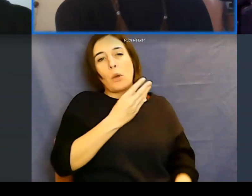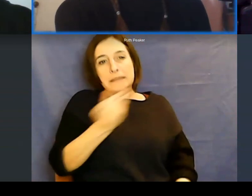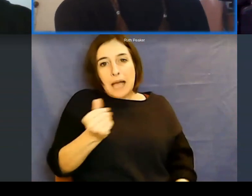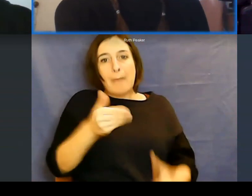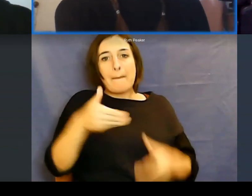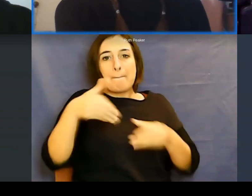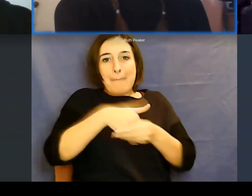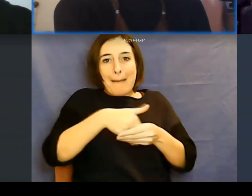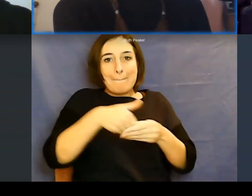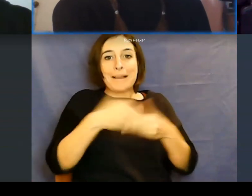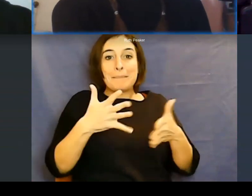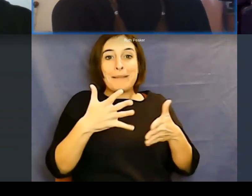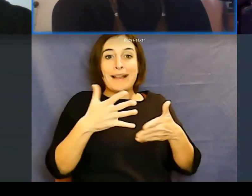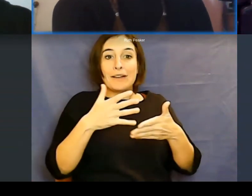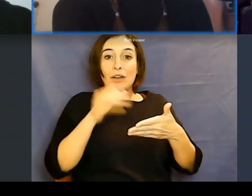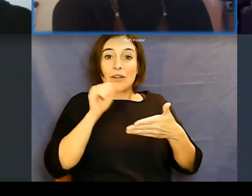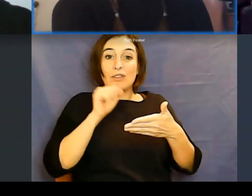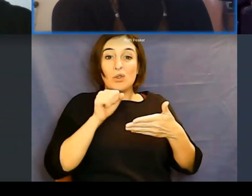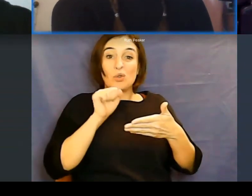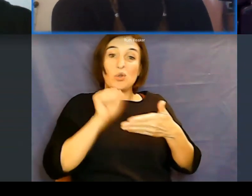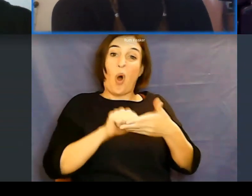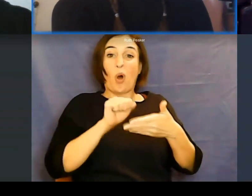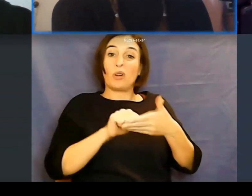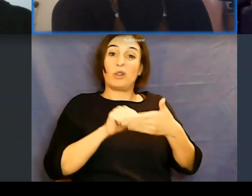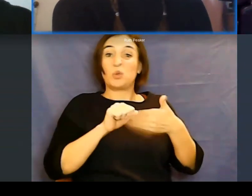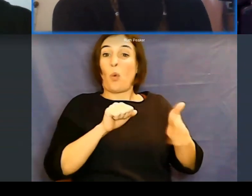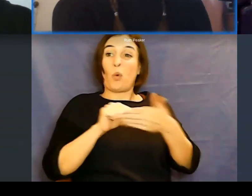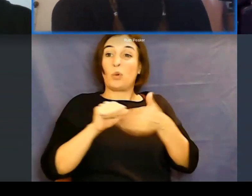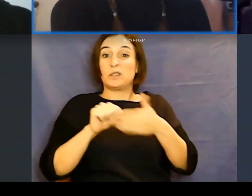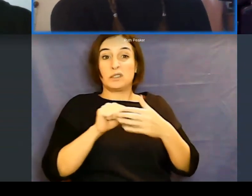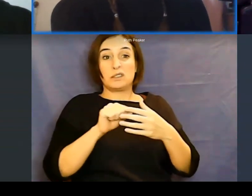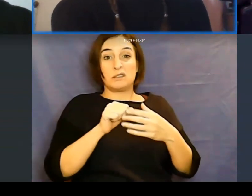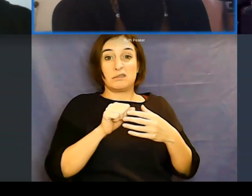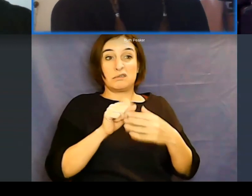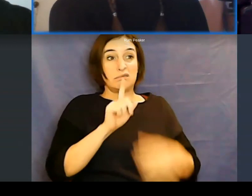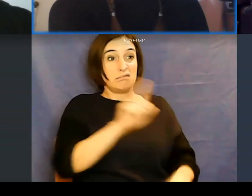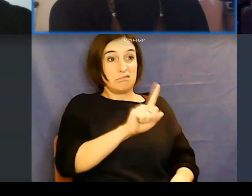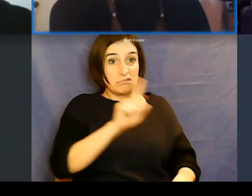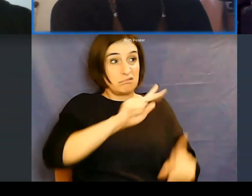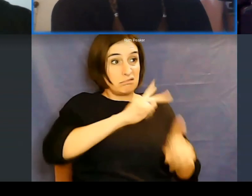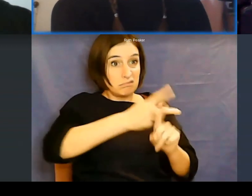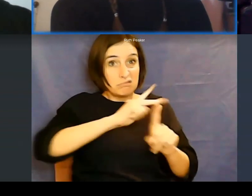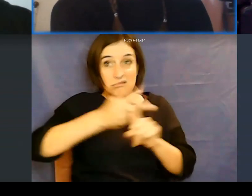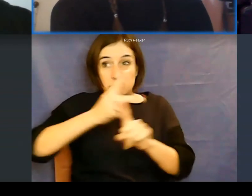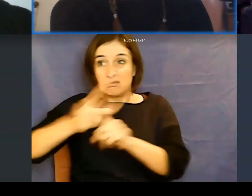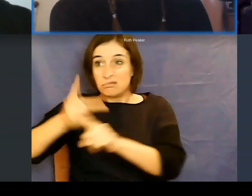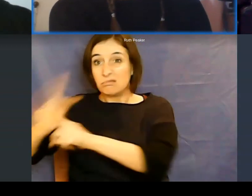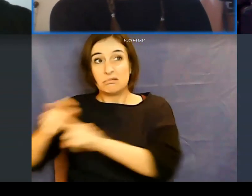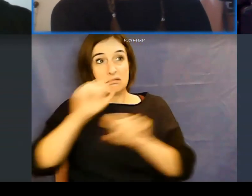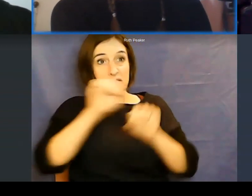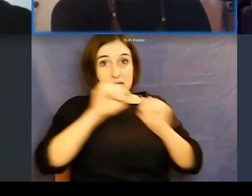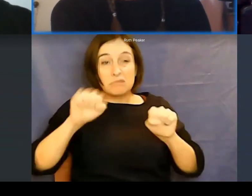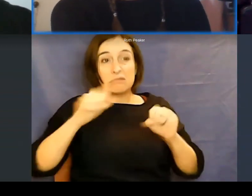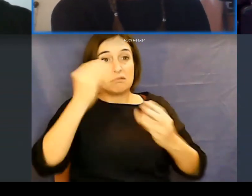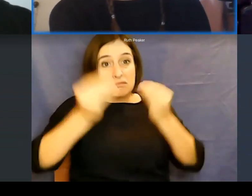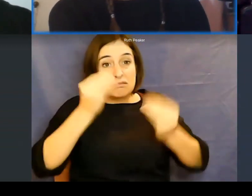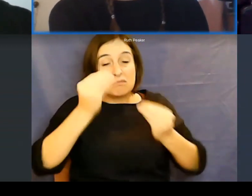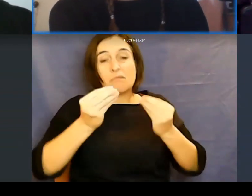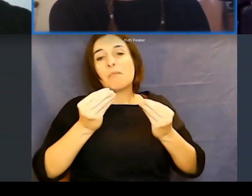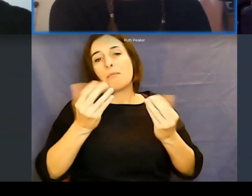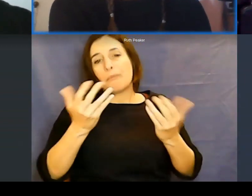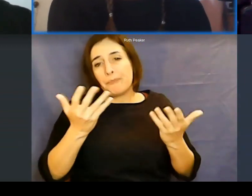So talking back about our organisations, even though a lot of them are predominantly sport and physical activity providers, a lot